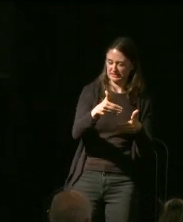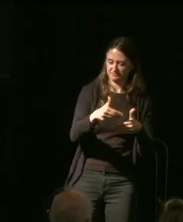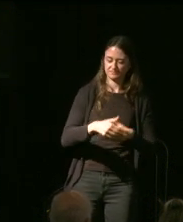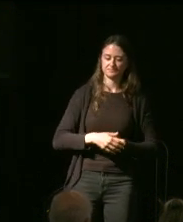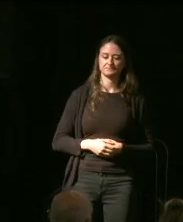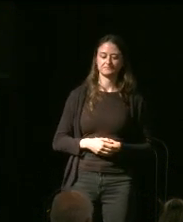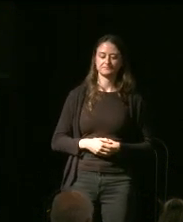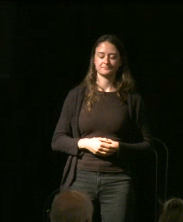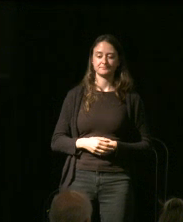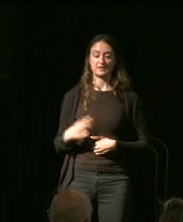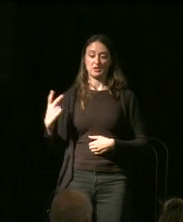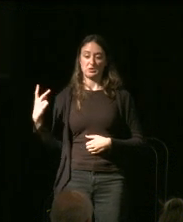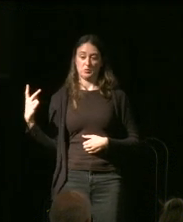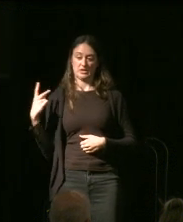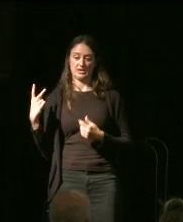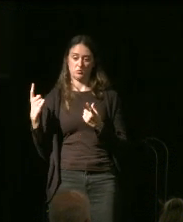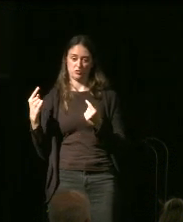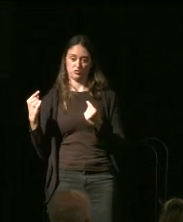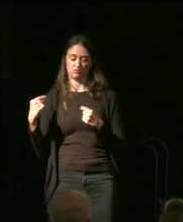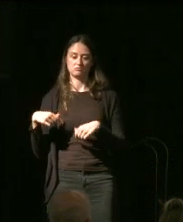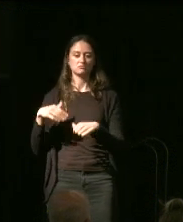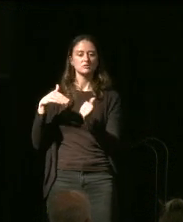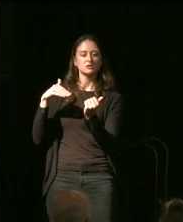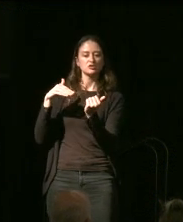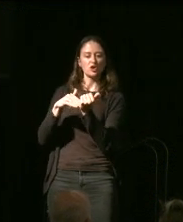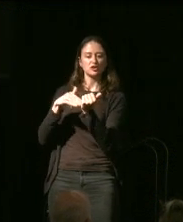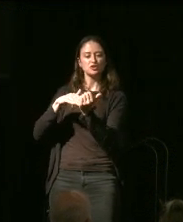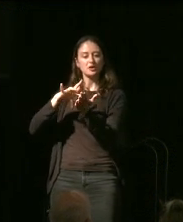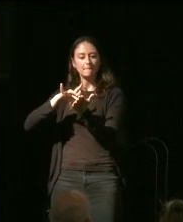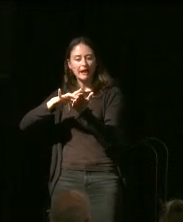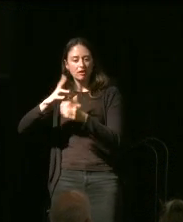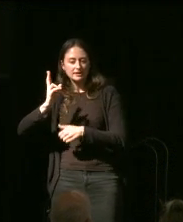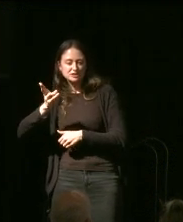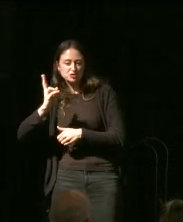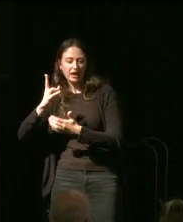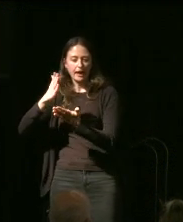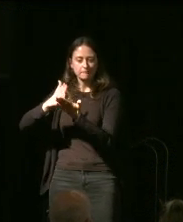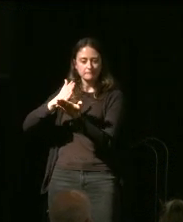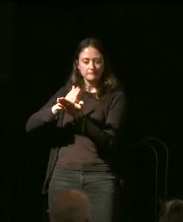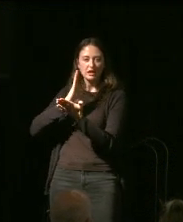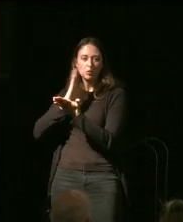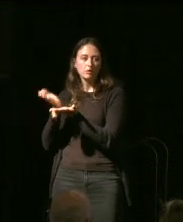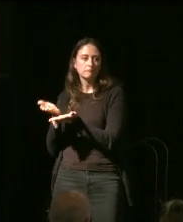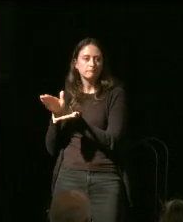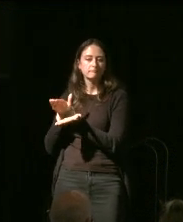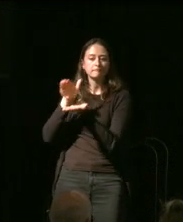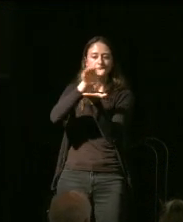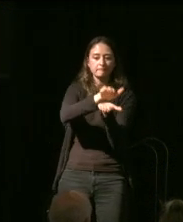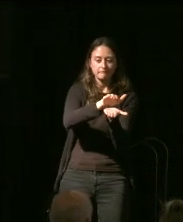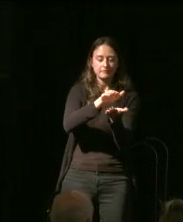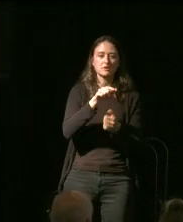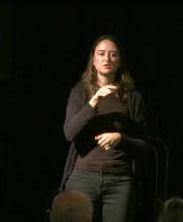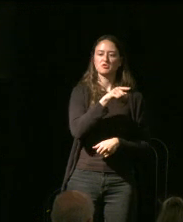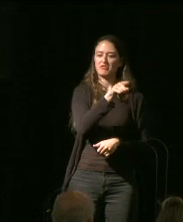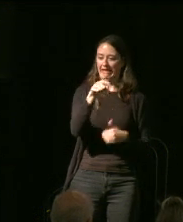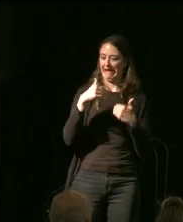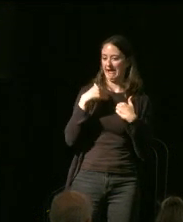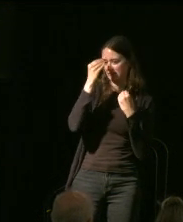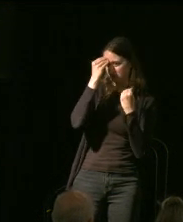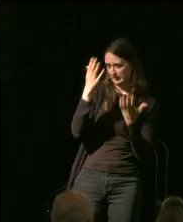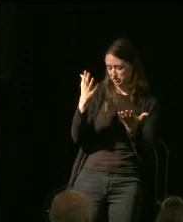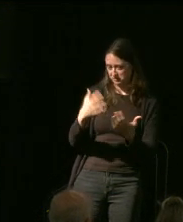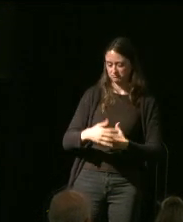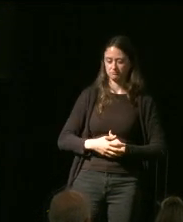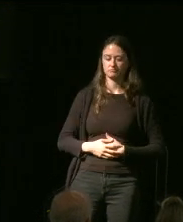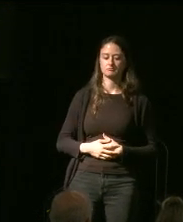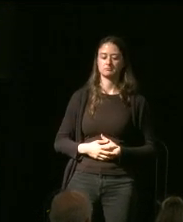visits to our researchers so they can deduce information from that. And then